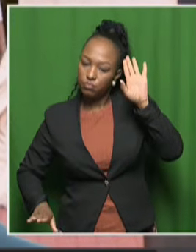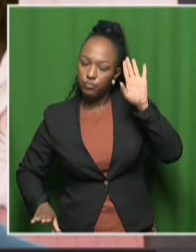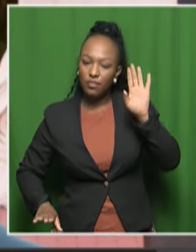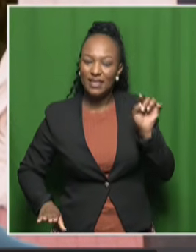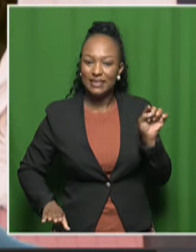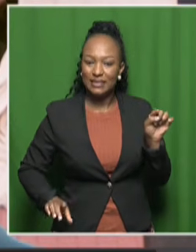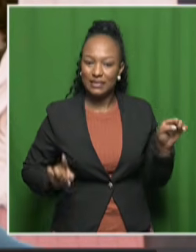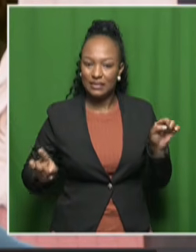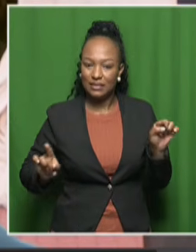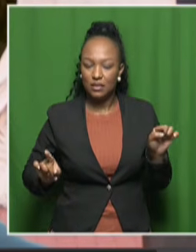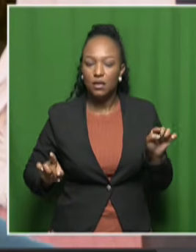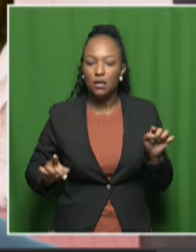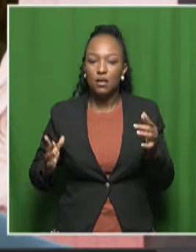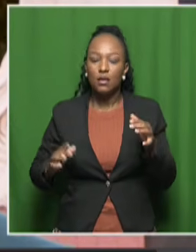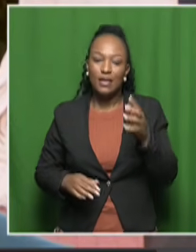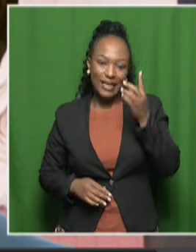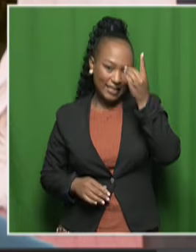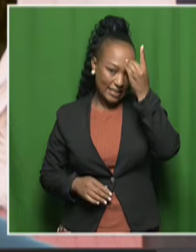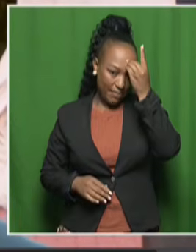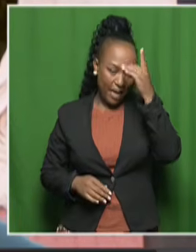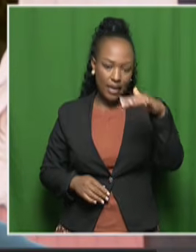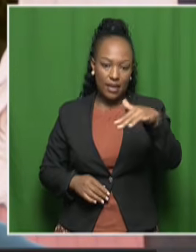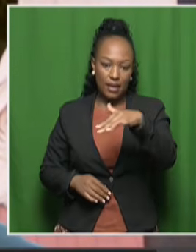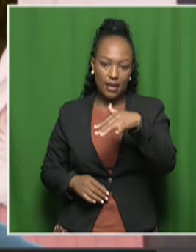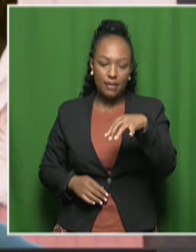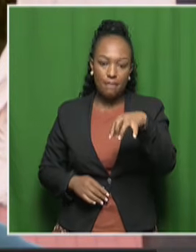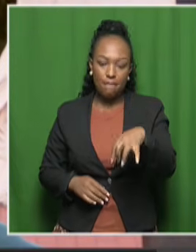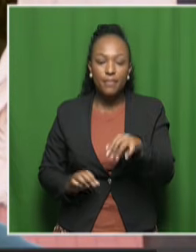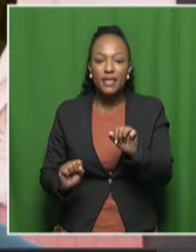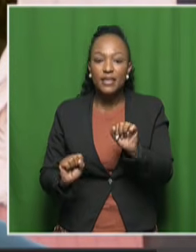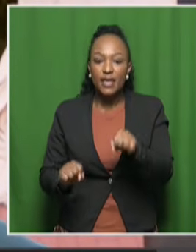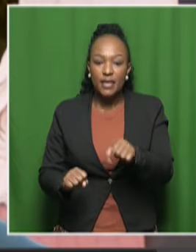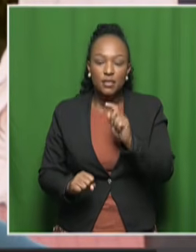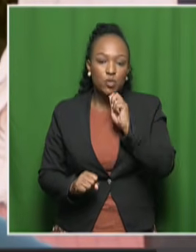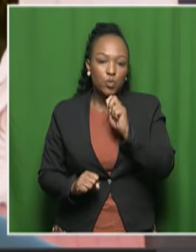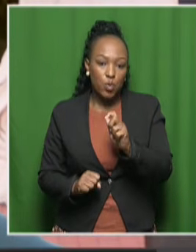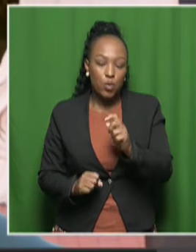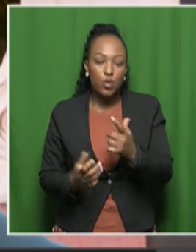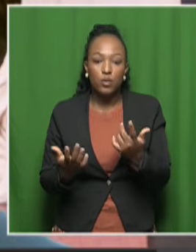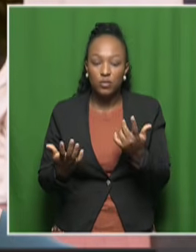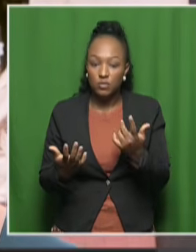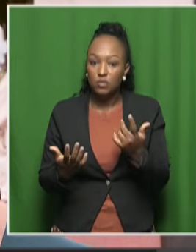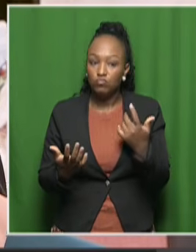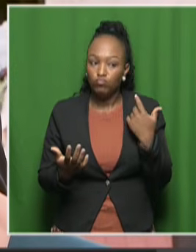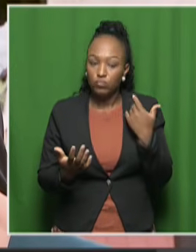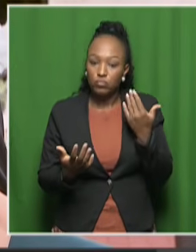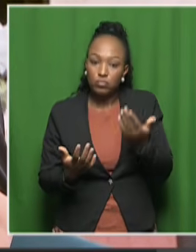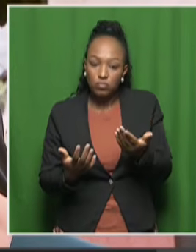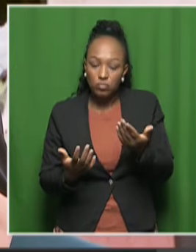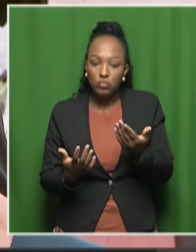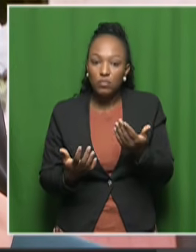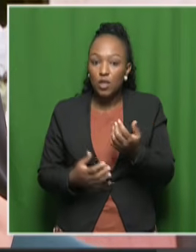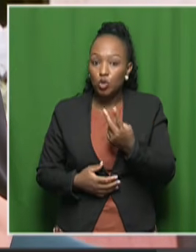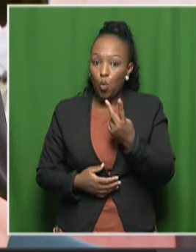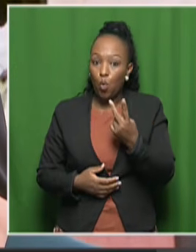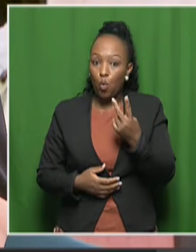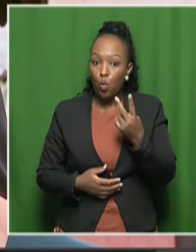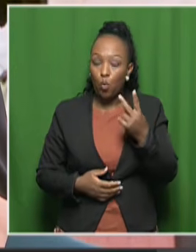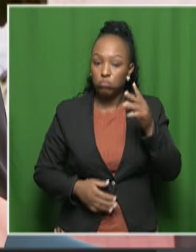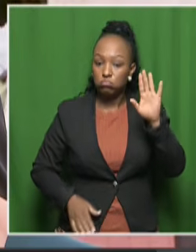statues in Durban. And yes, indeed, there's been these two statues have generated